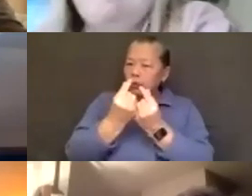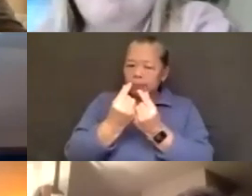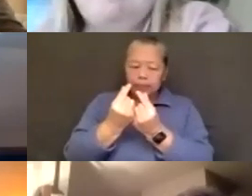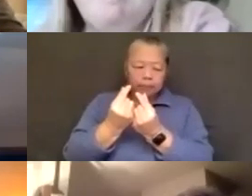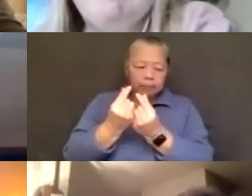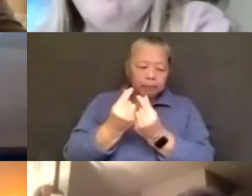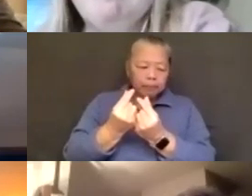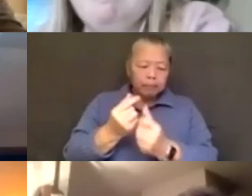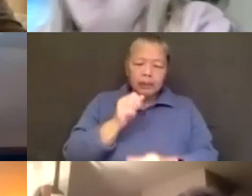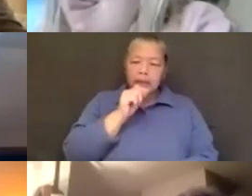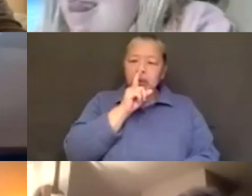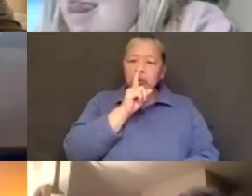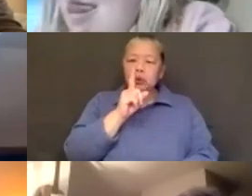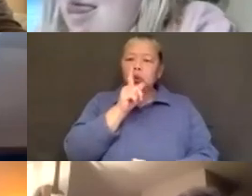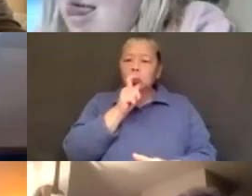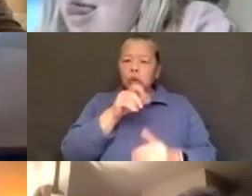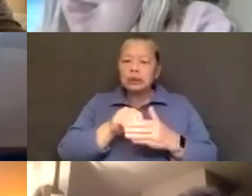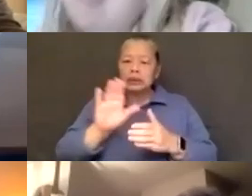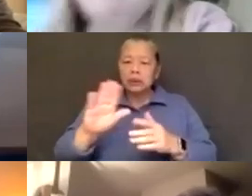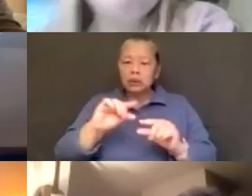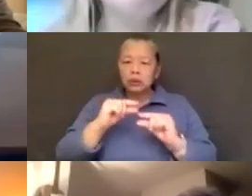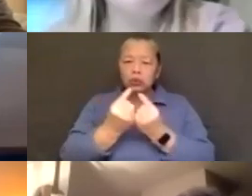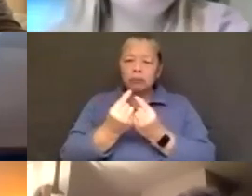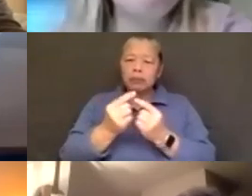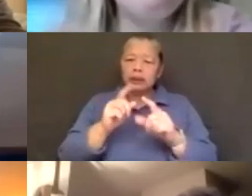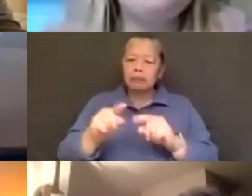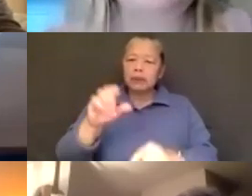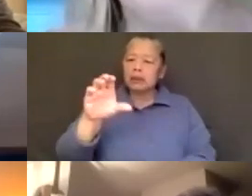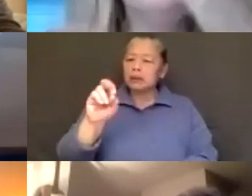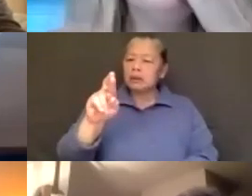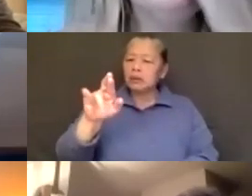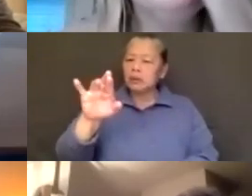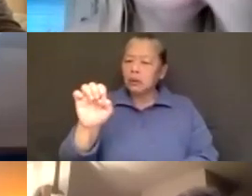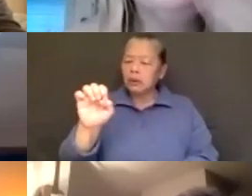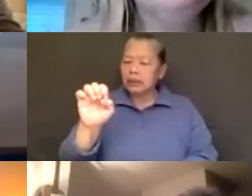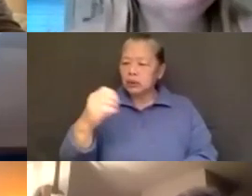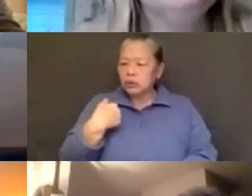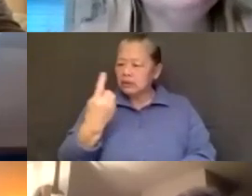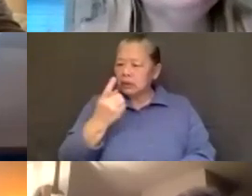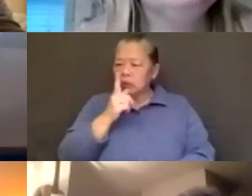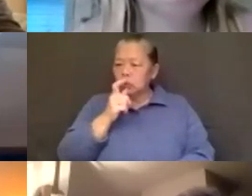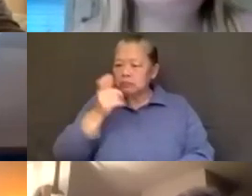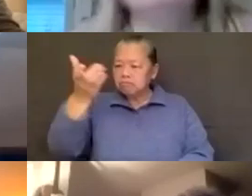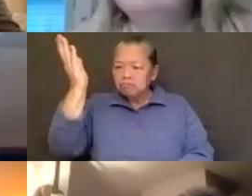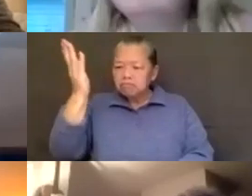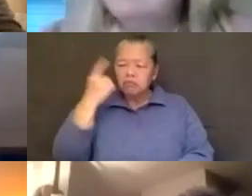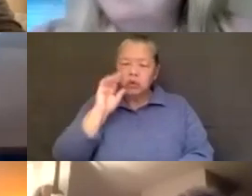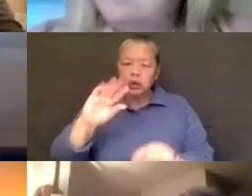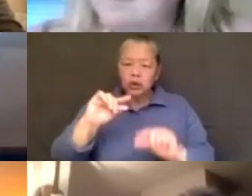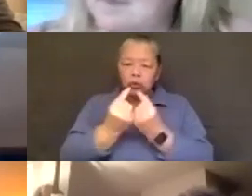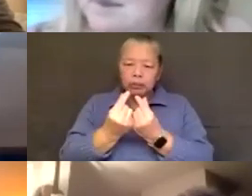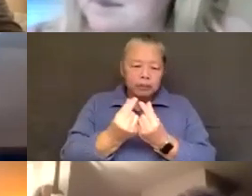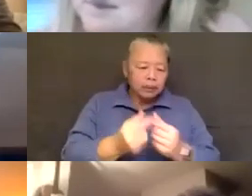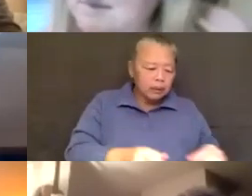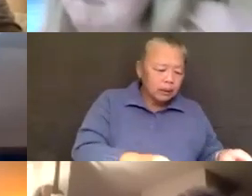I'm not sure who all was in your group, but Corey, do you have someone who wants to speak for your group, or is that you?